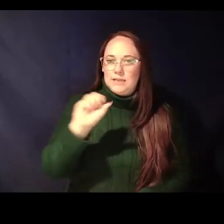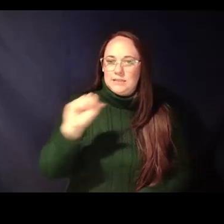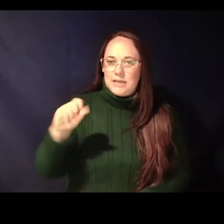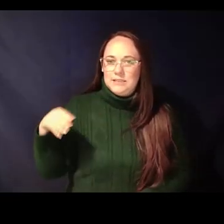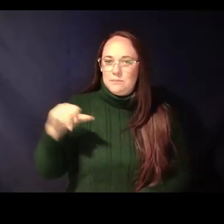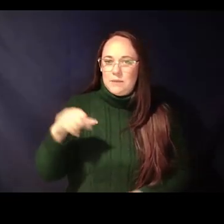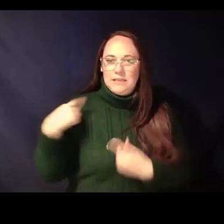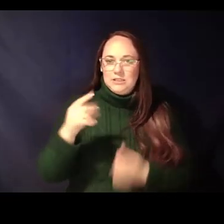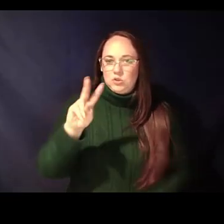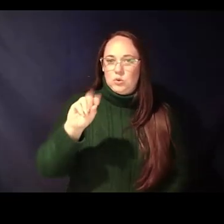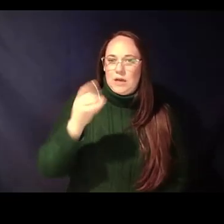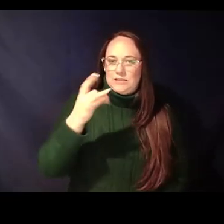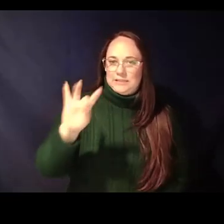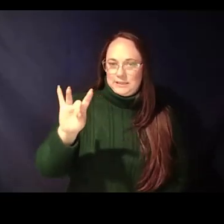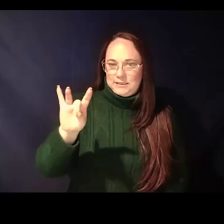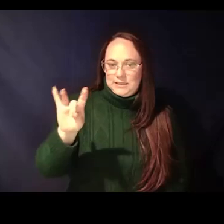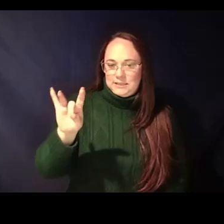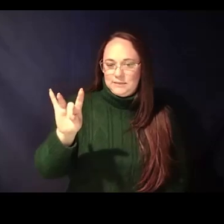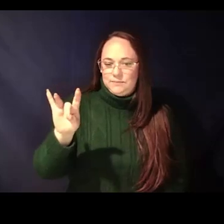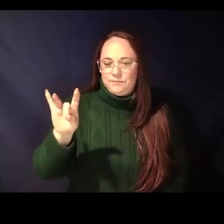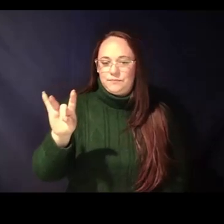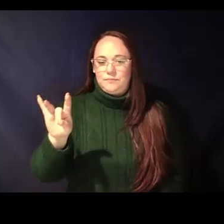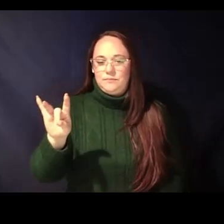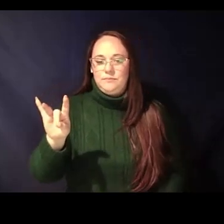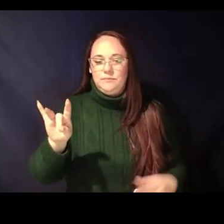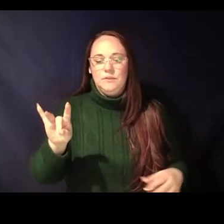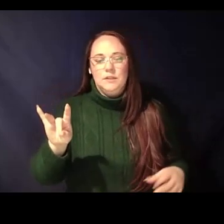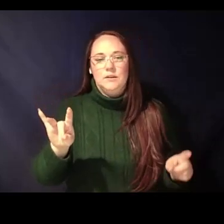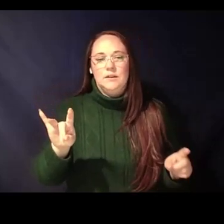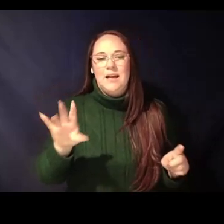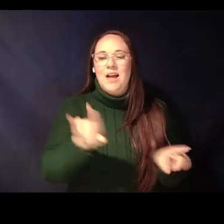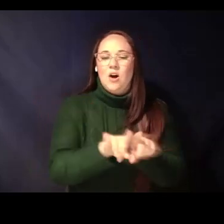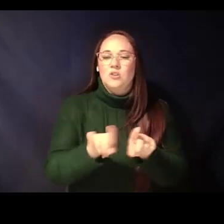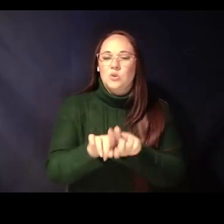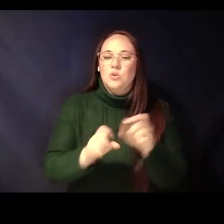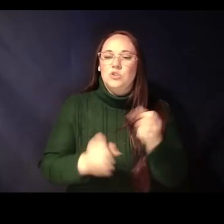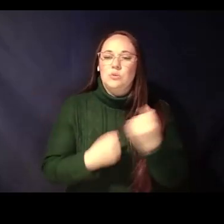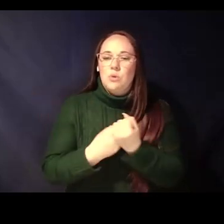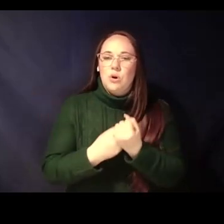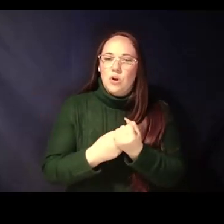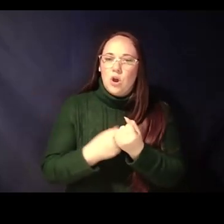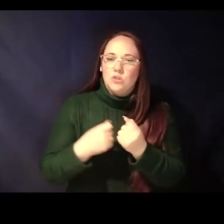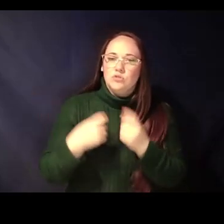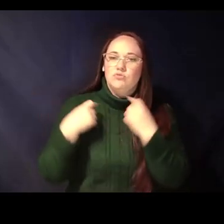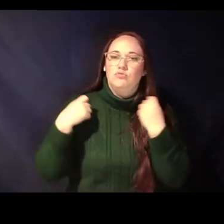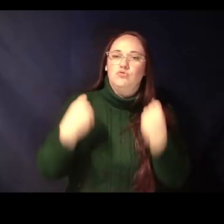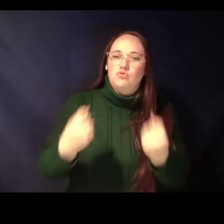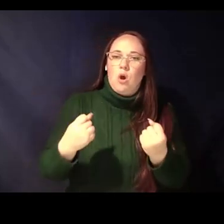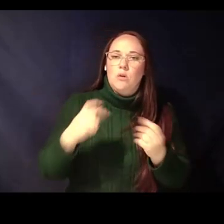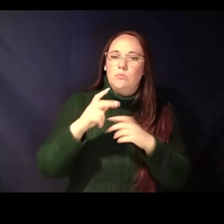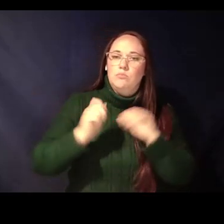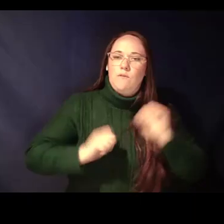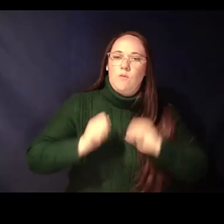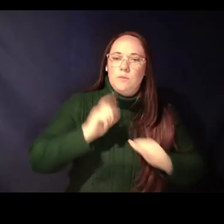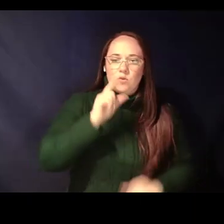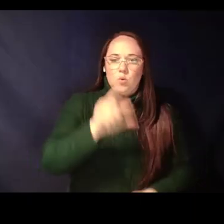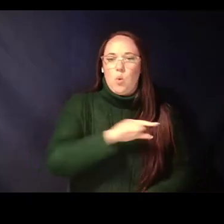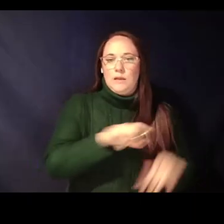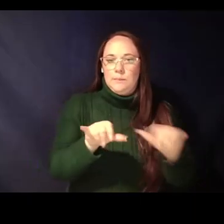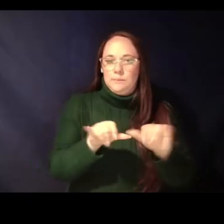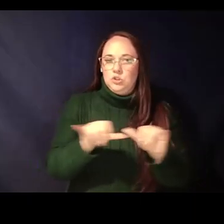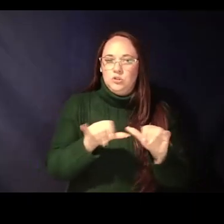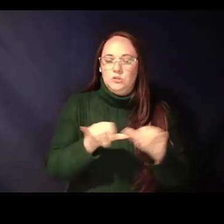since 2018, though may have also supported its strong performance on quality measures, something, when we're talking